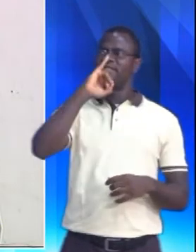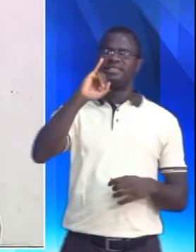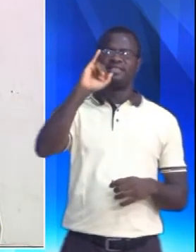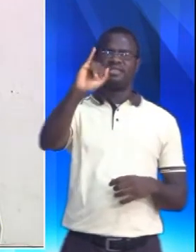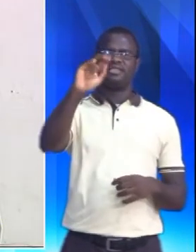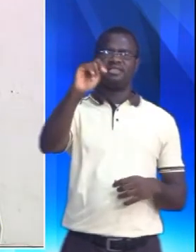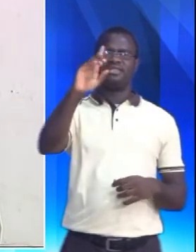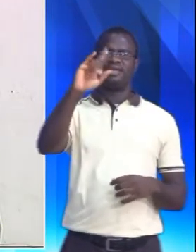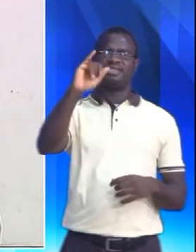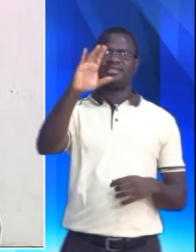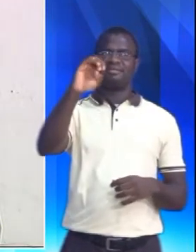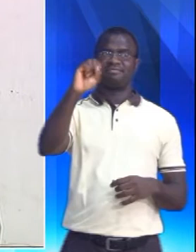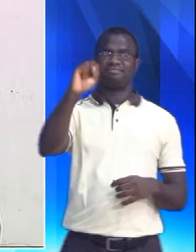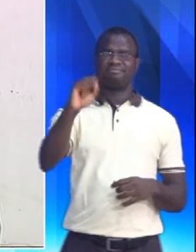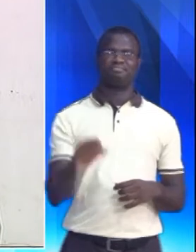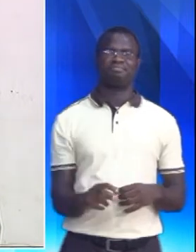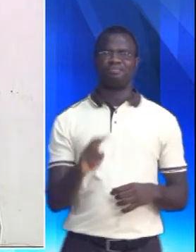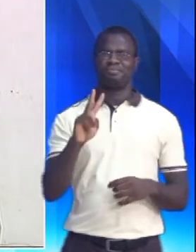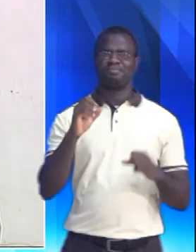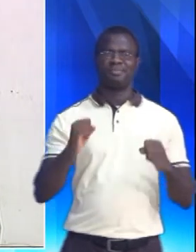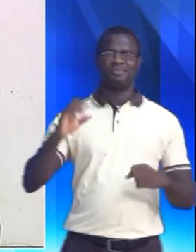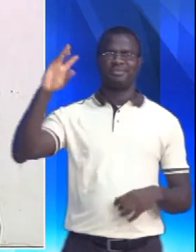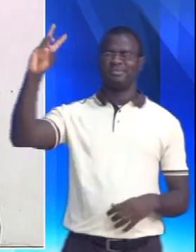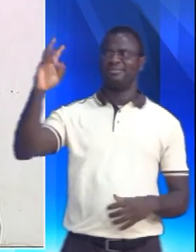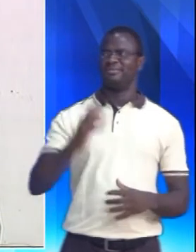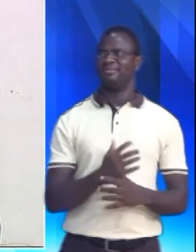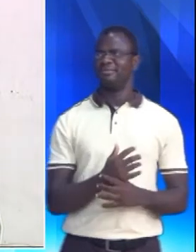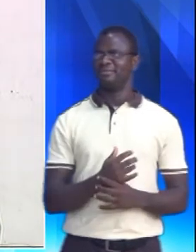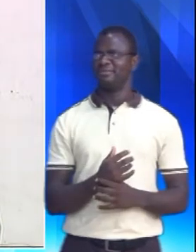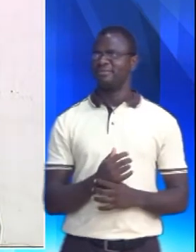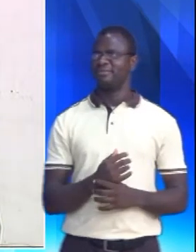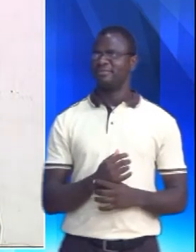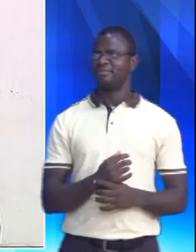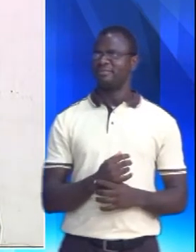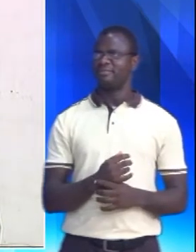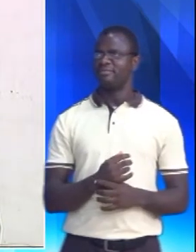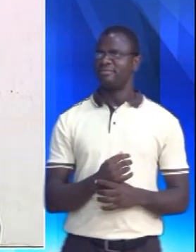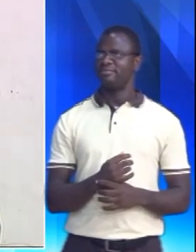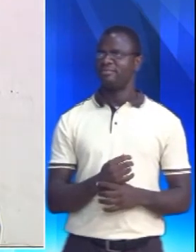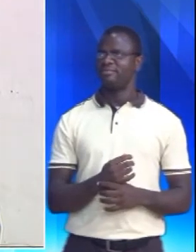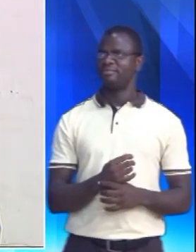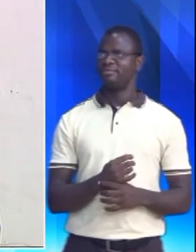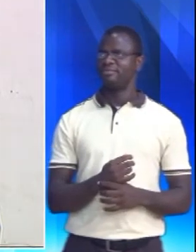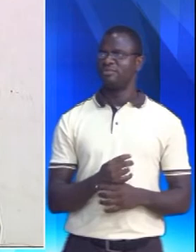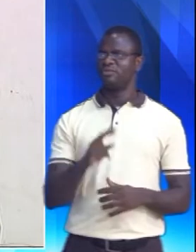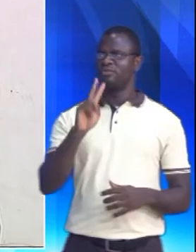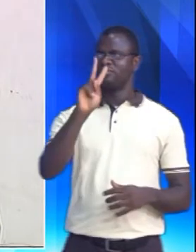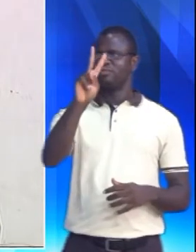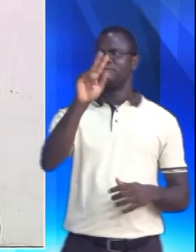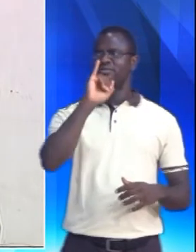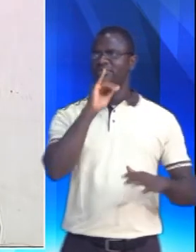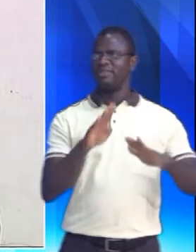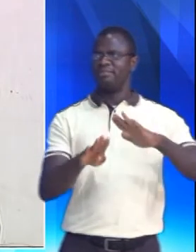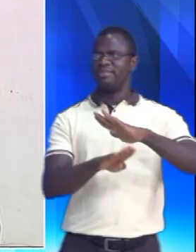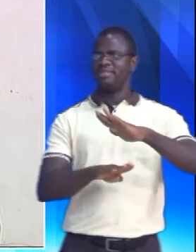2 is called the base, while 6 is called